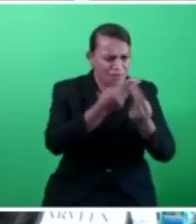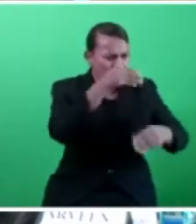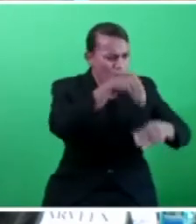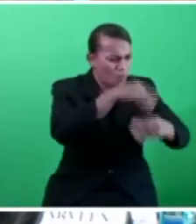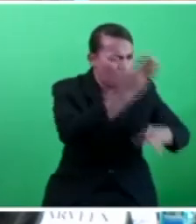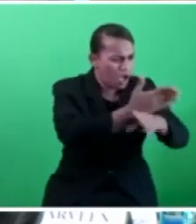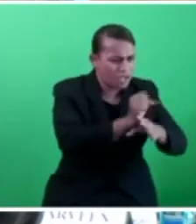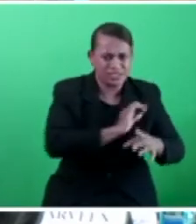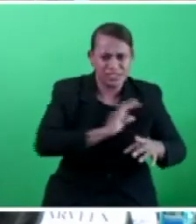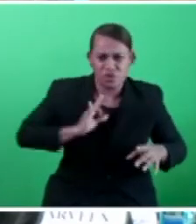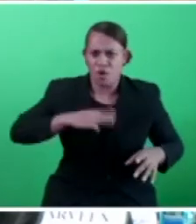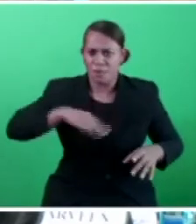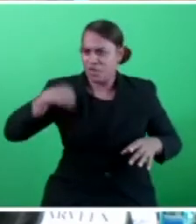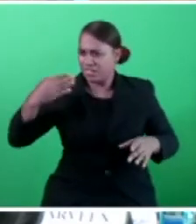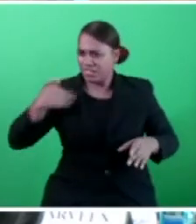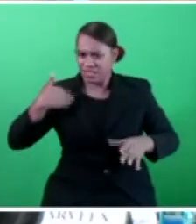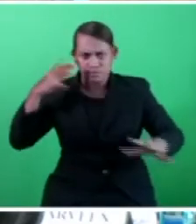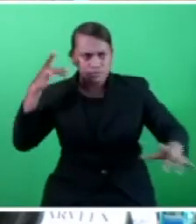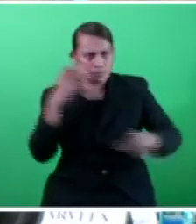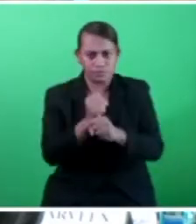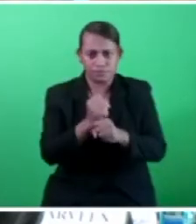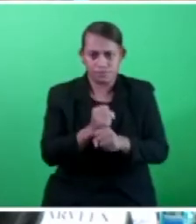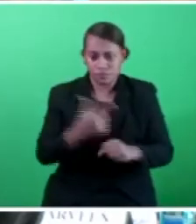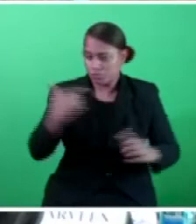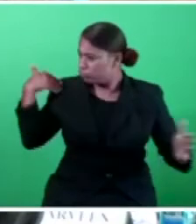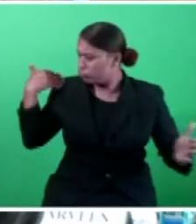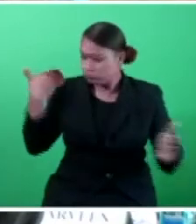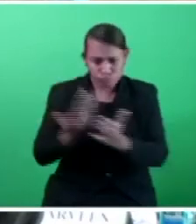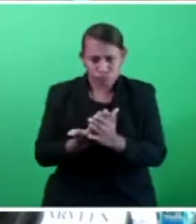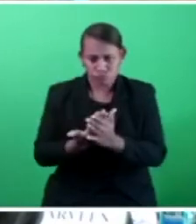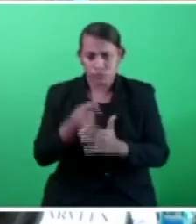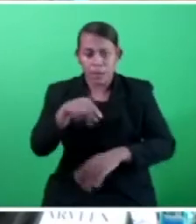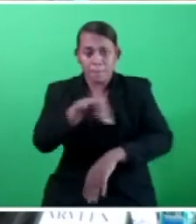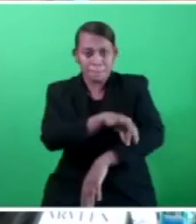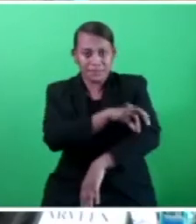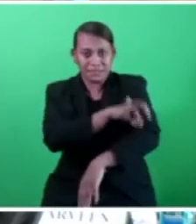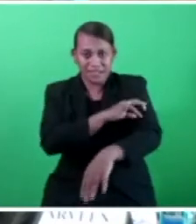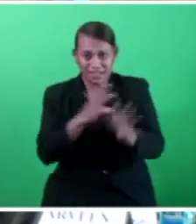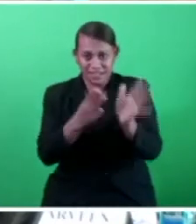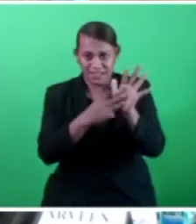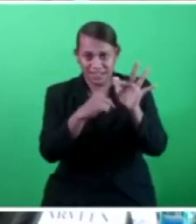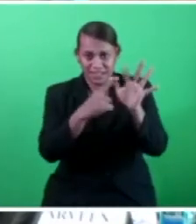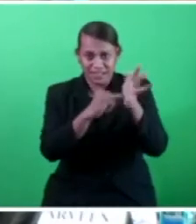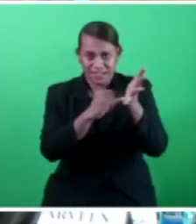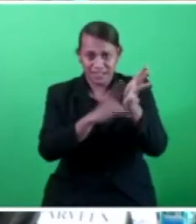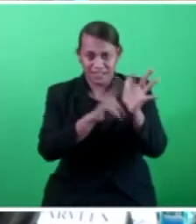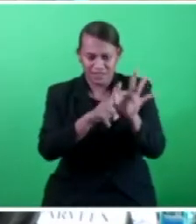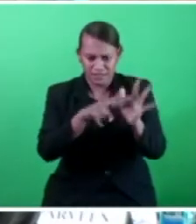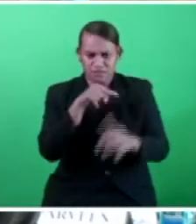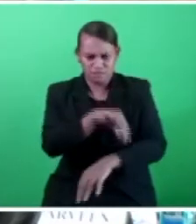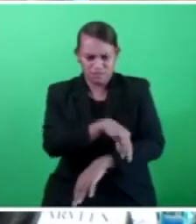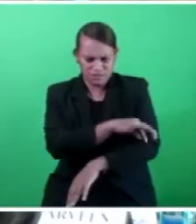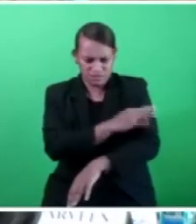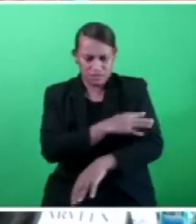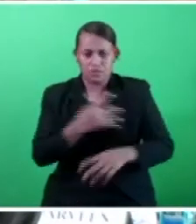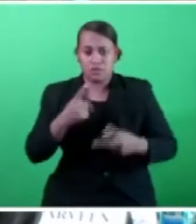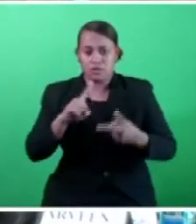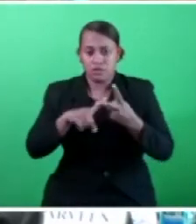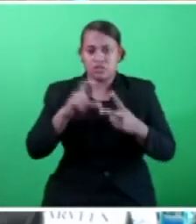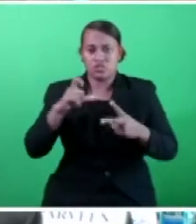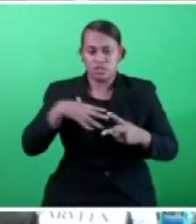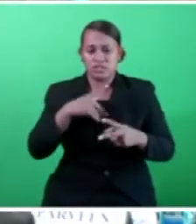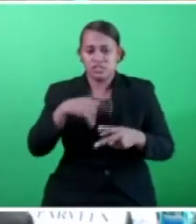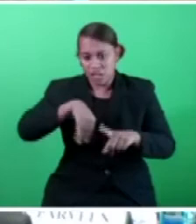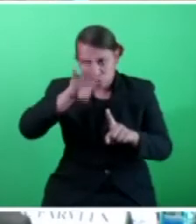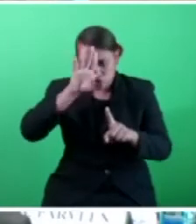to finish with this. Throughout the measles campaign, Honorable Speaker, throughout this COVID-19, the Honorable Ratu Antonio Lalambalabu, Dr. Ratu